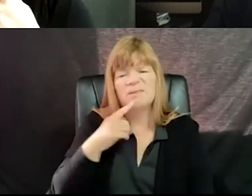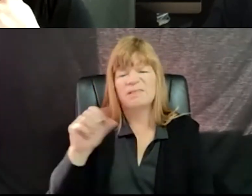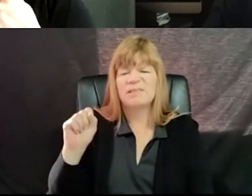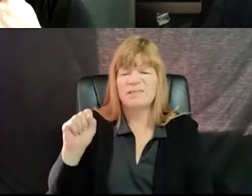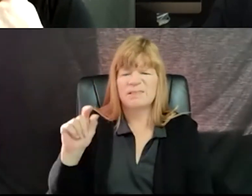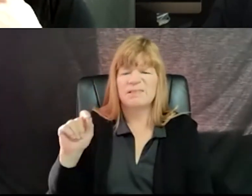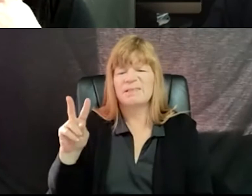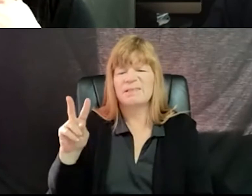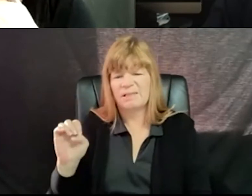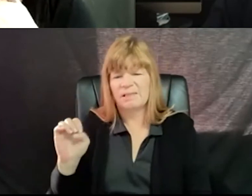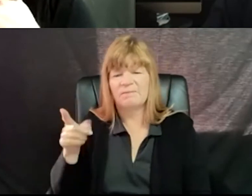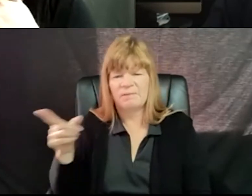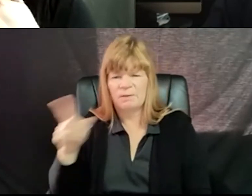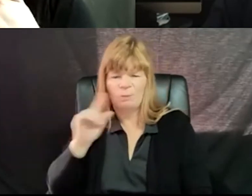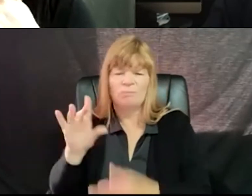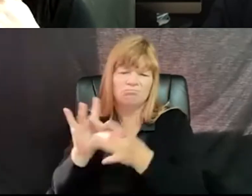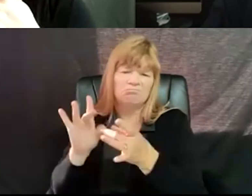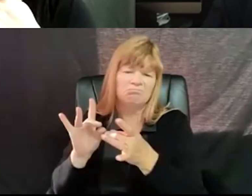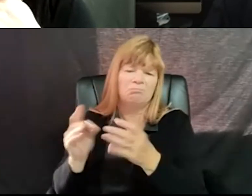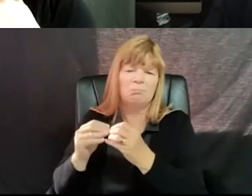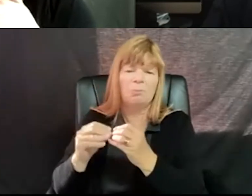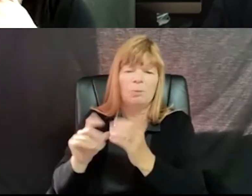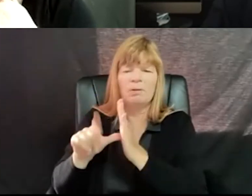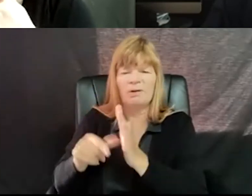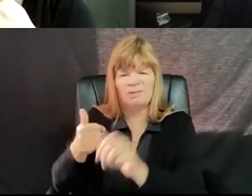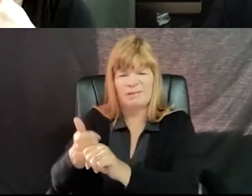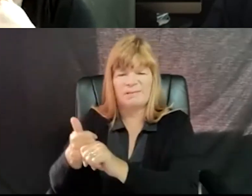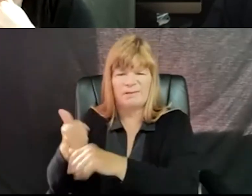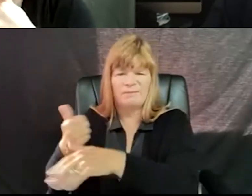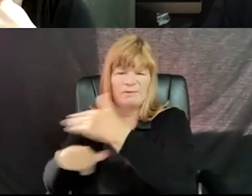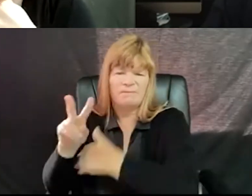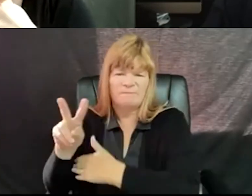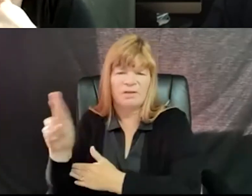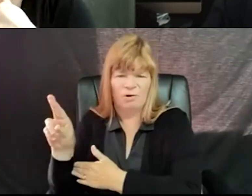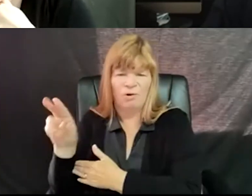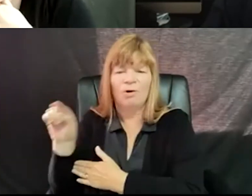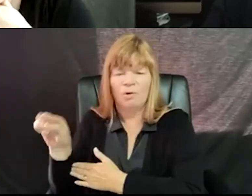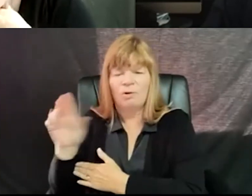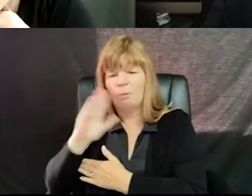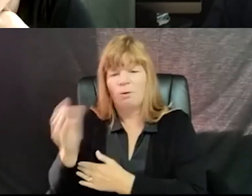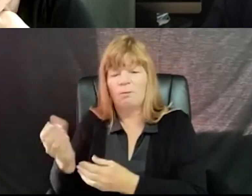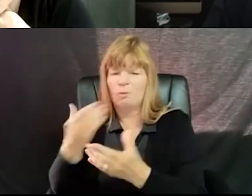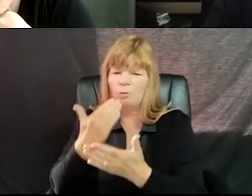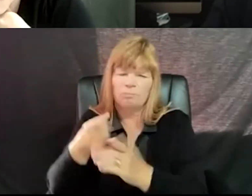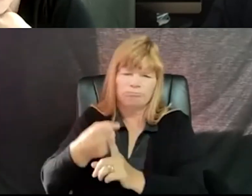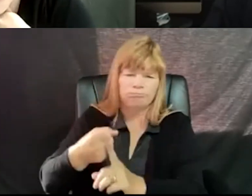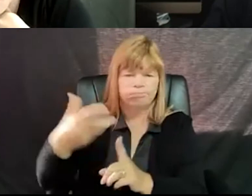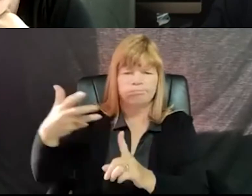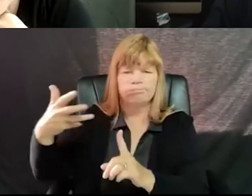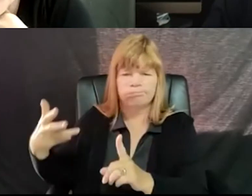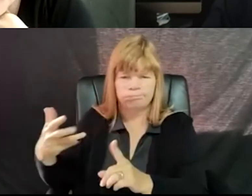little later. He's with the vocational rehabilitation, so he'll have some good information on that too.